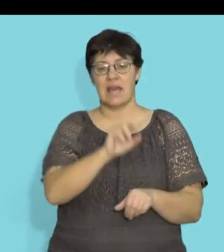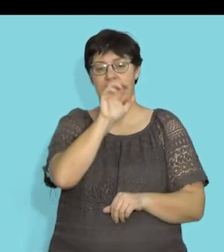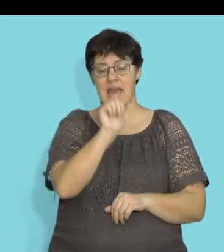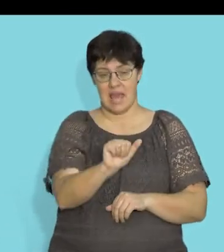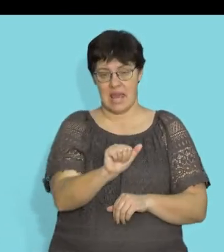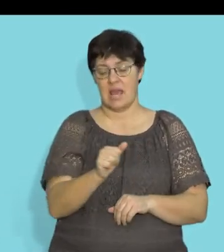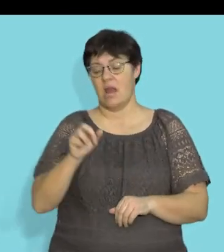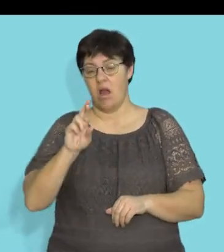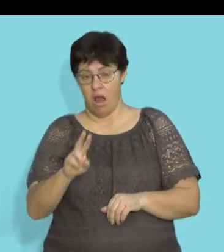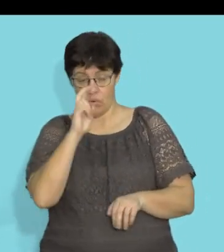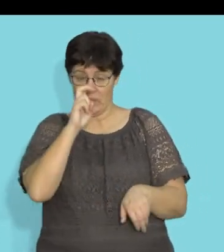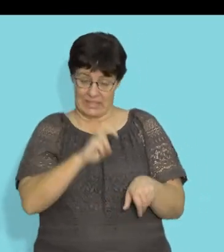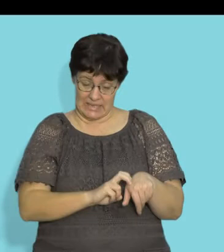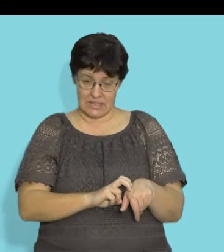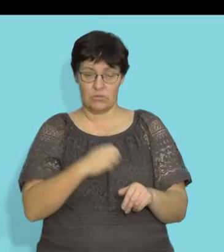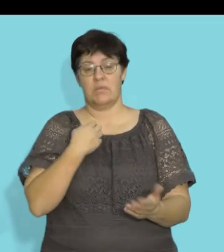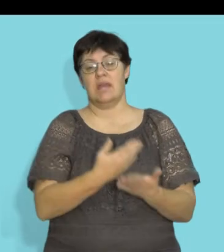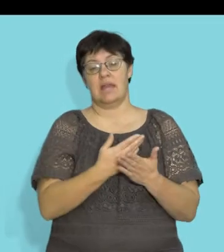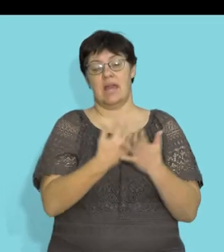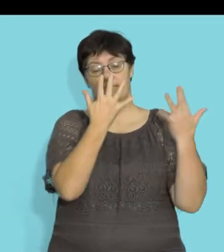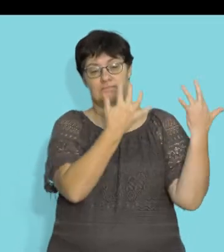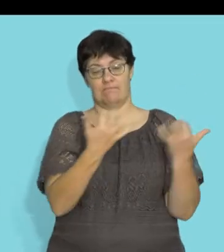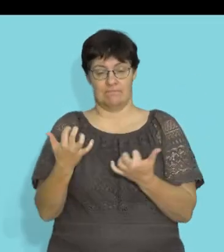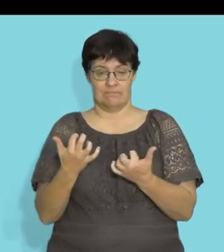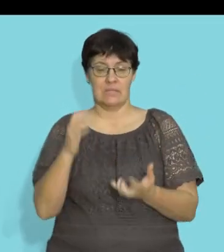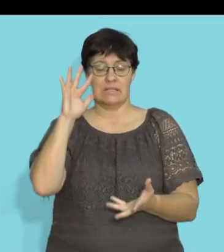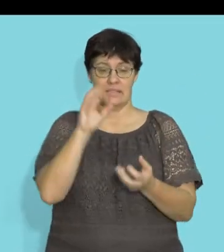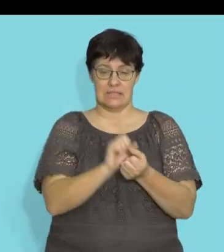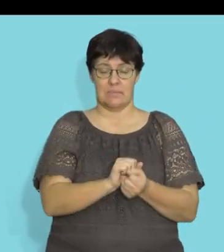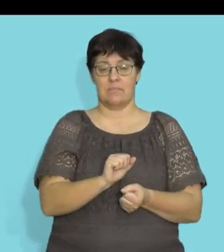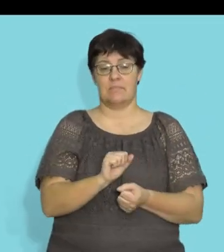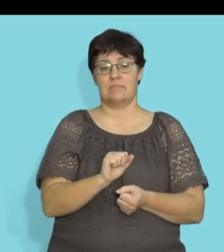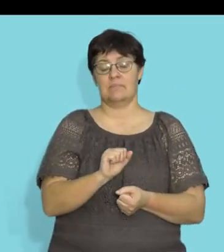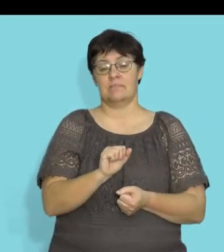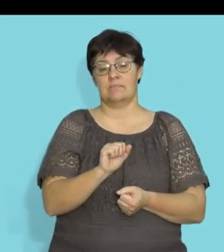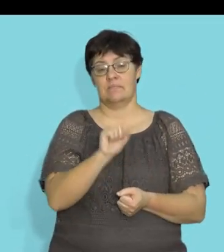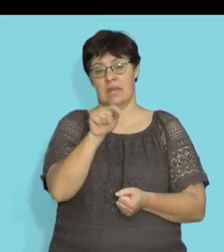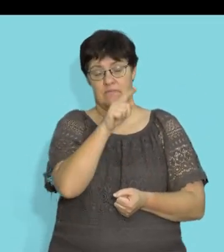A as well as my R in order to calculate the sum to infinity.